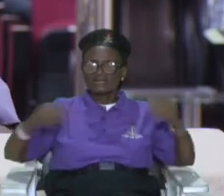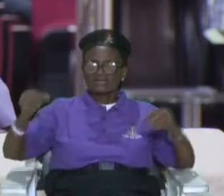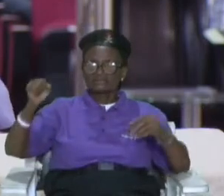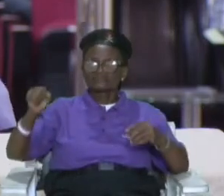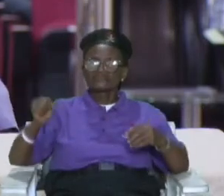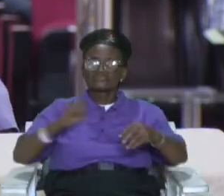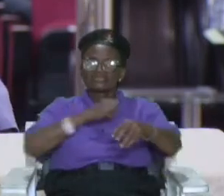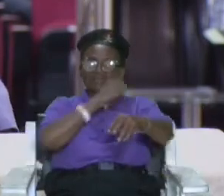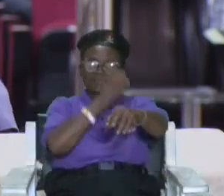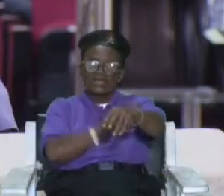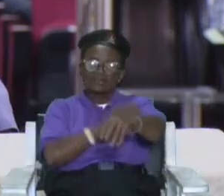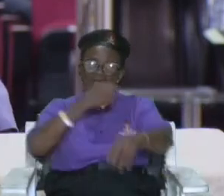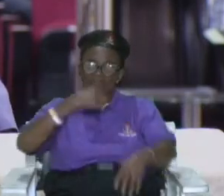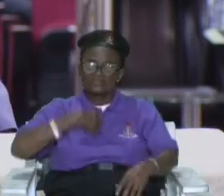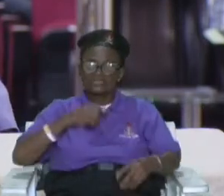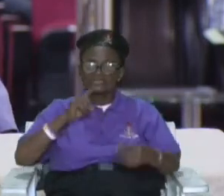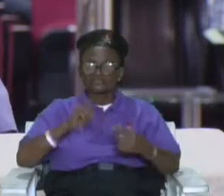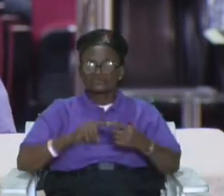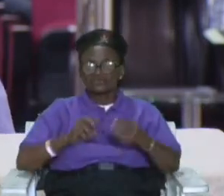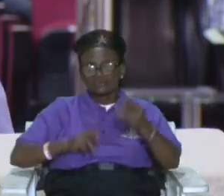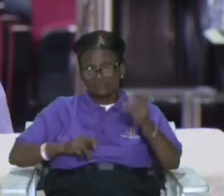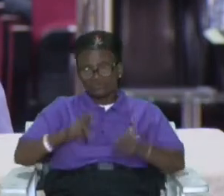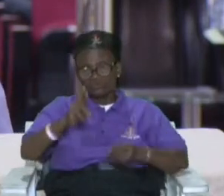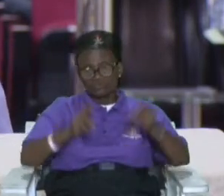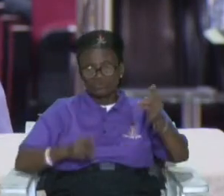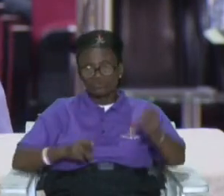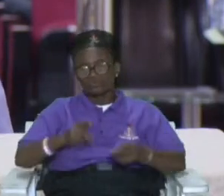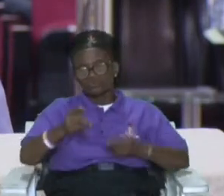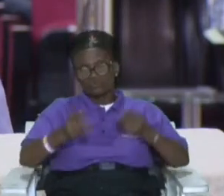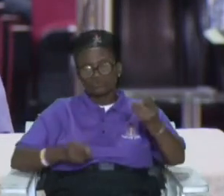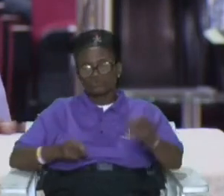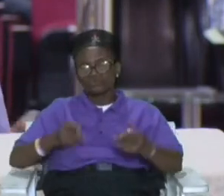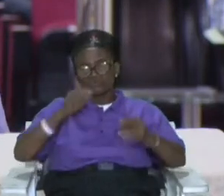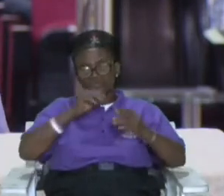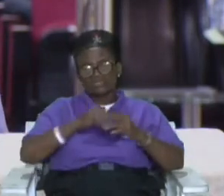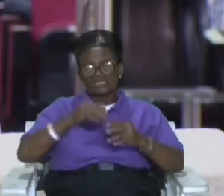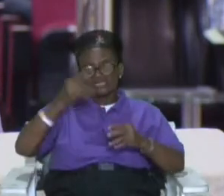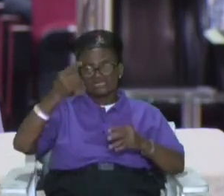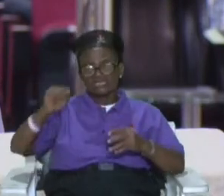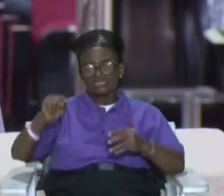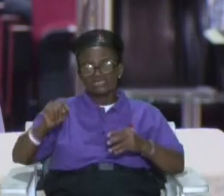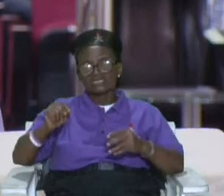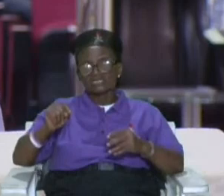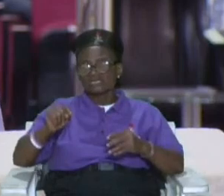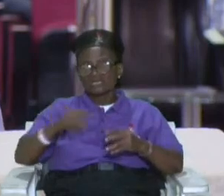Empower me to rule in the midst of my enemies.